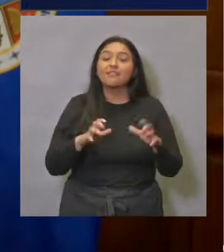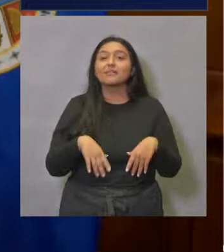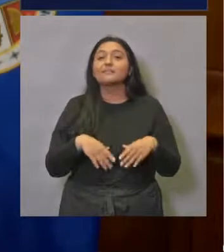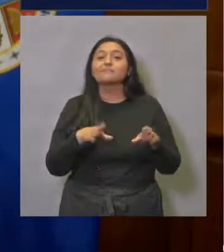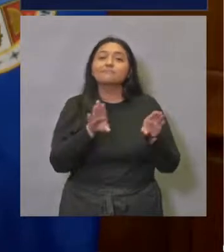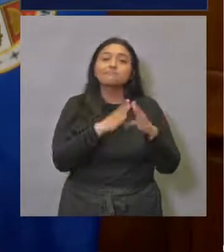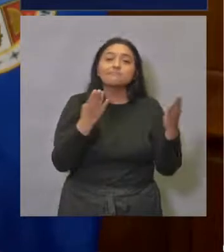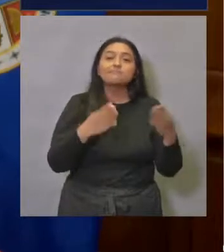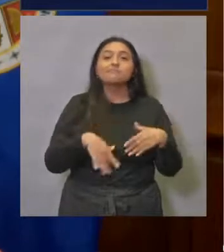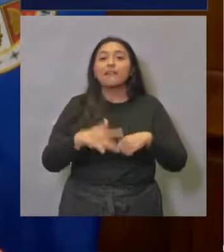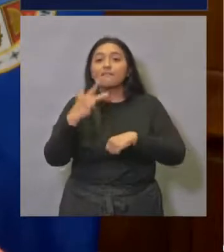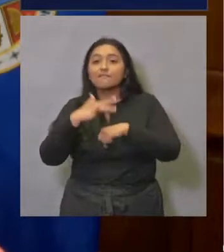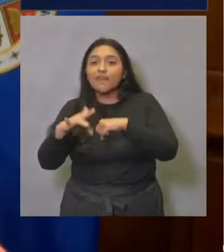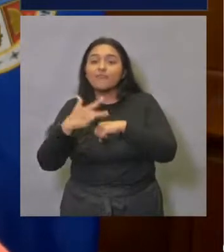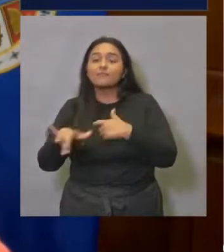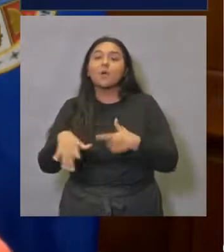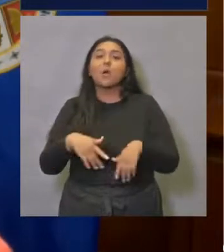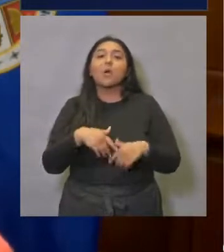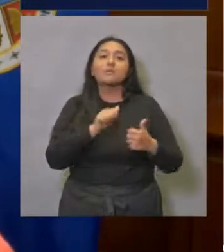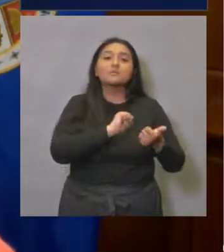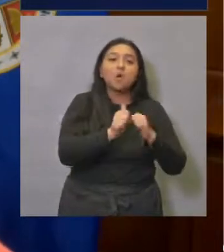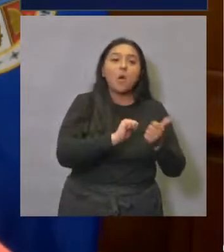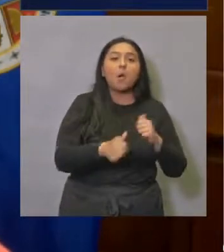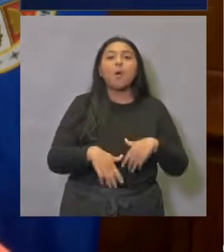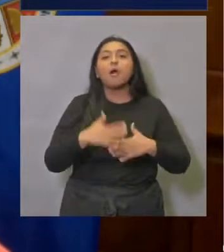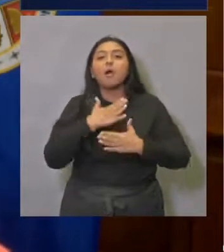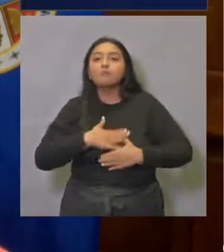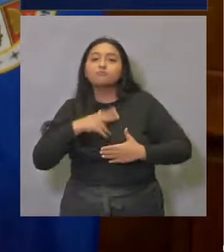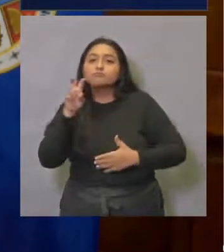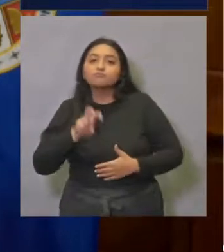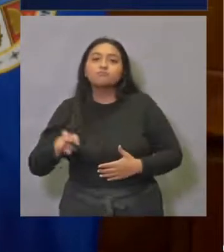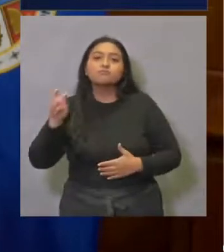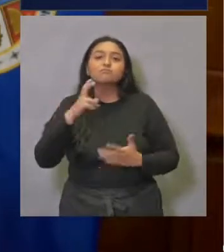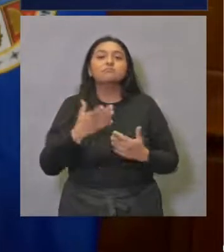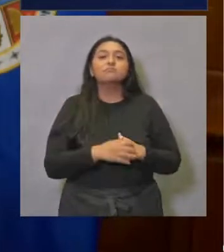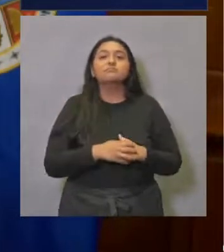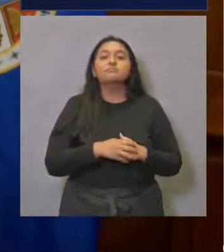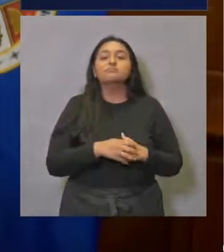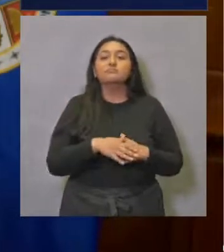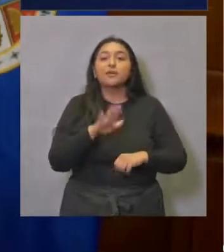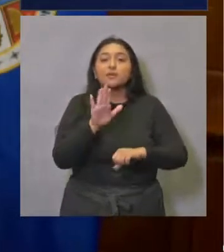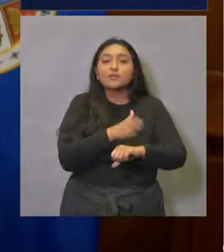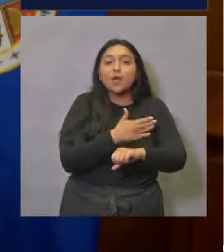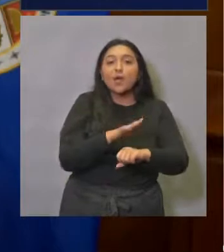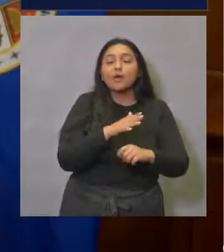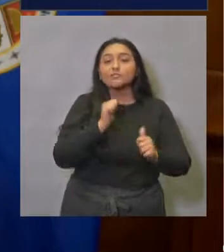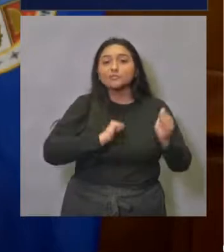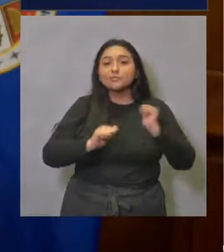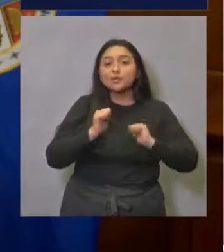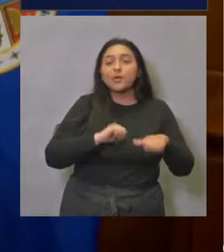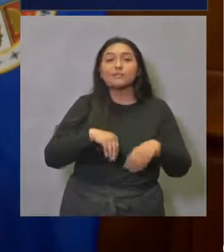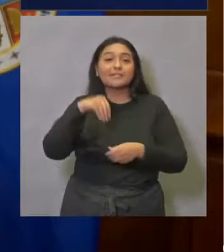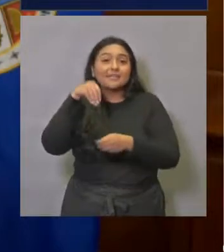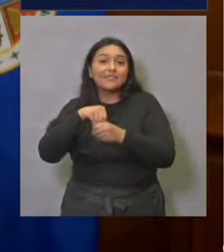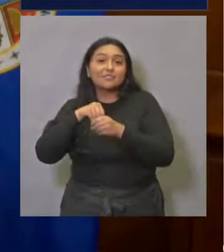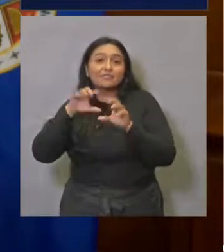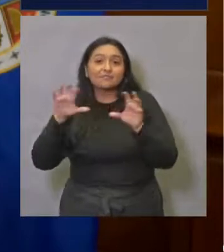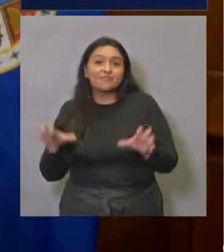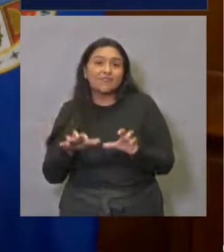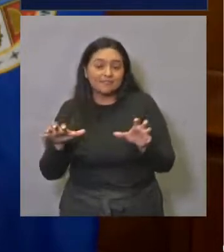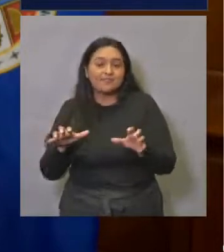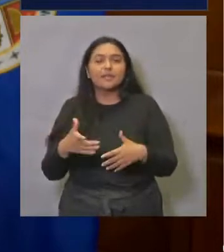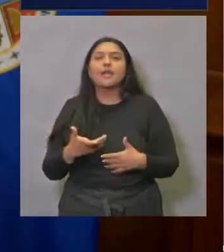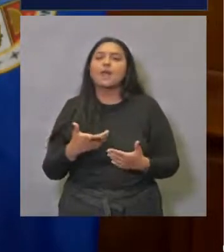live sports, amusement parks, and concerts and indoor activities, I want to ask everyone to please keep the spirit